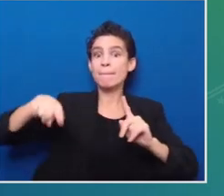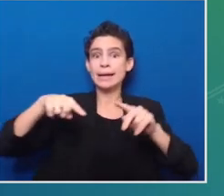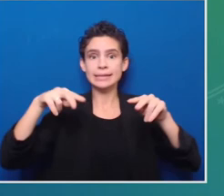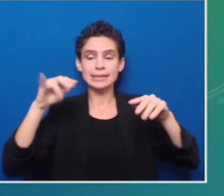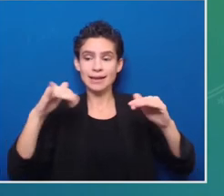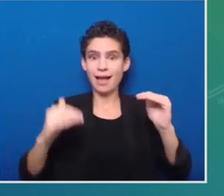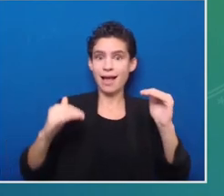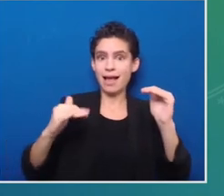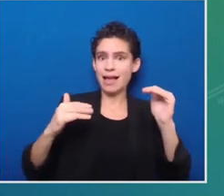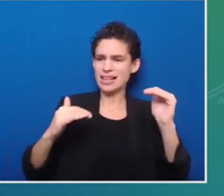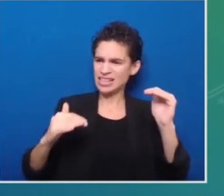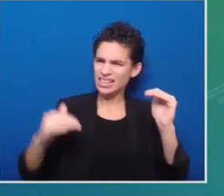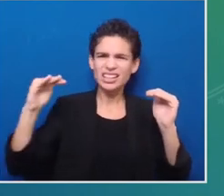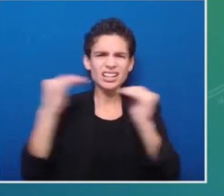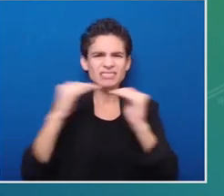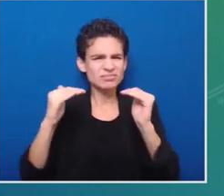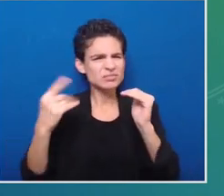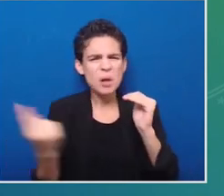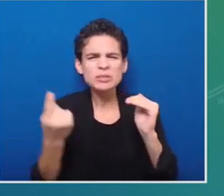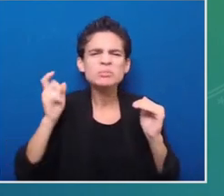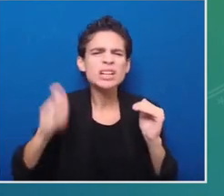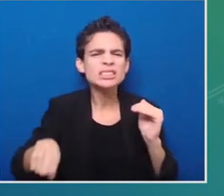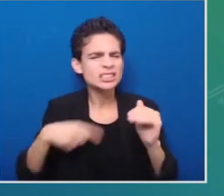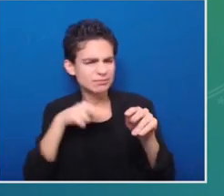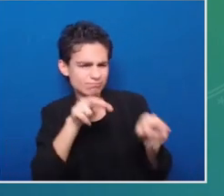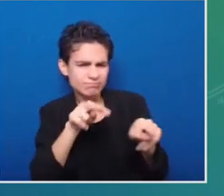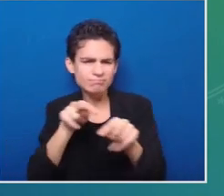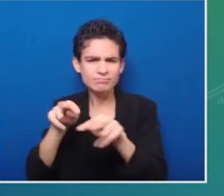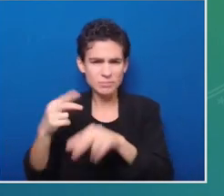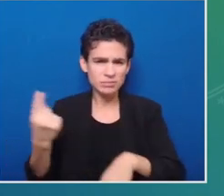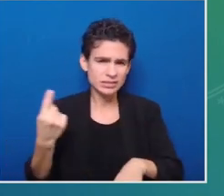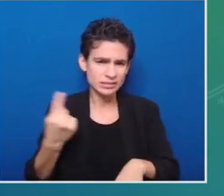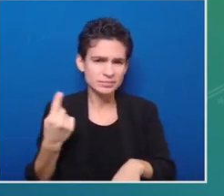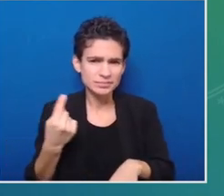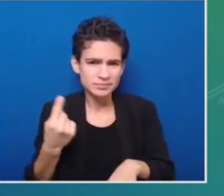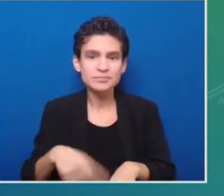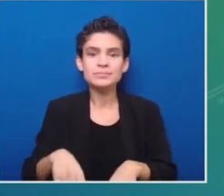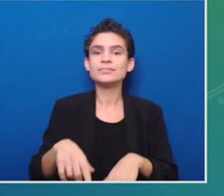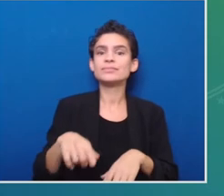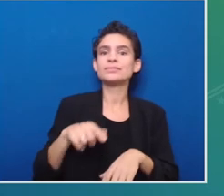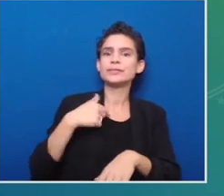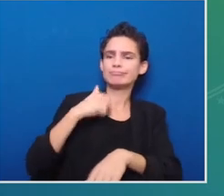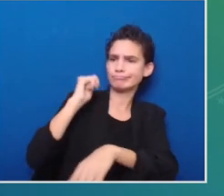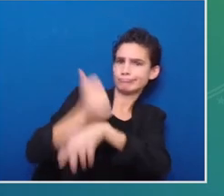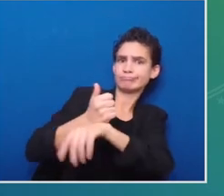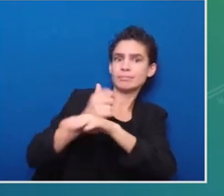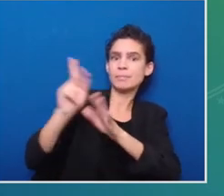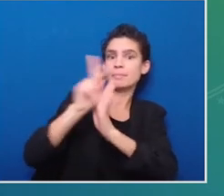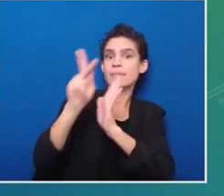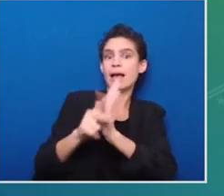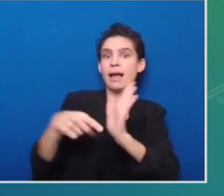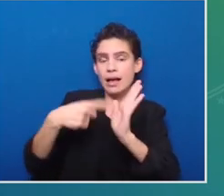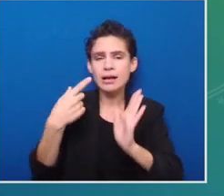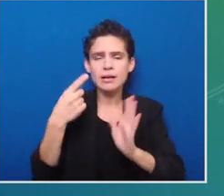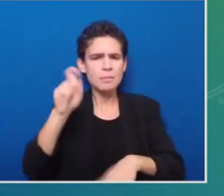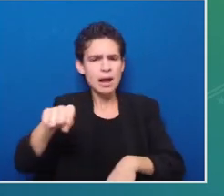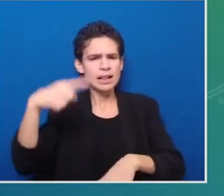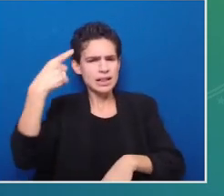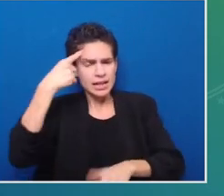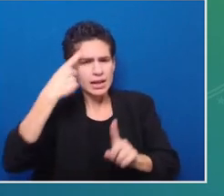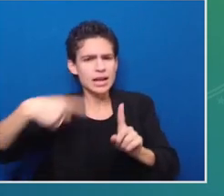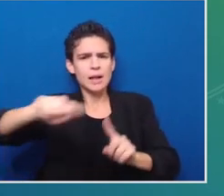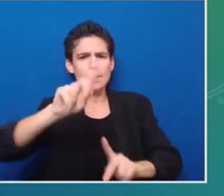reconciled. It is essential that we deploy smart and humane policy to help